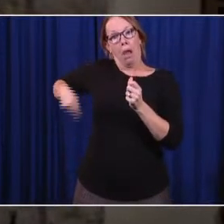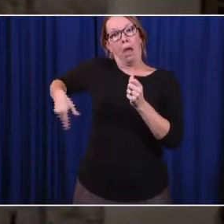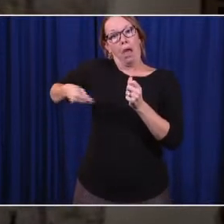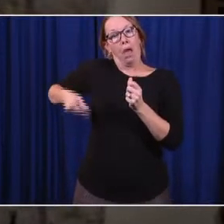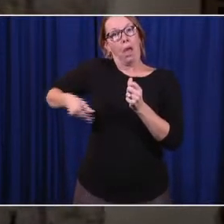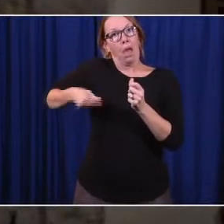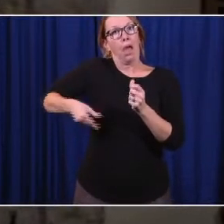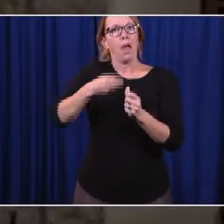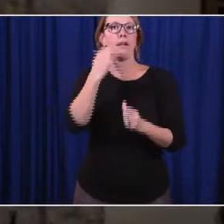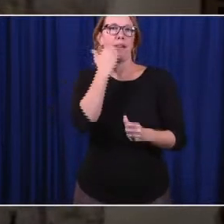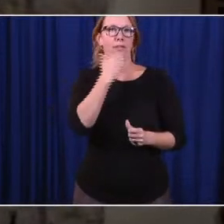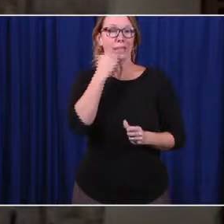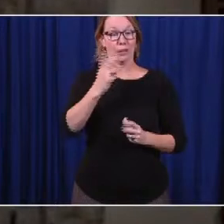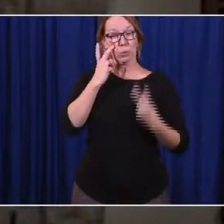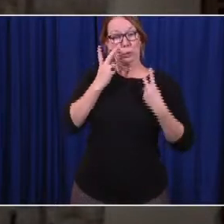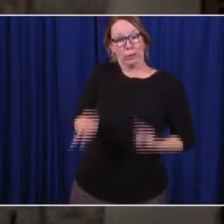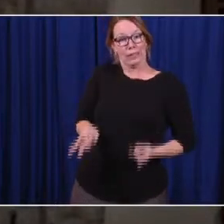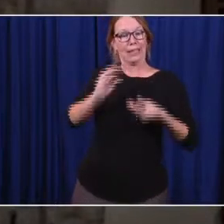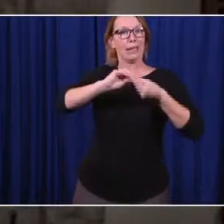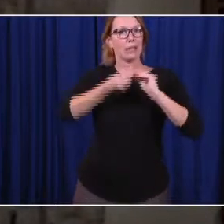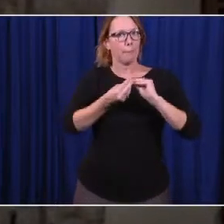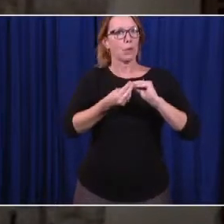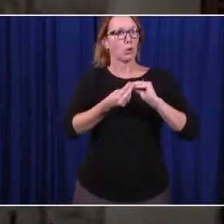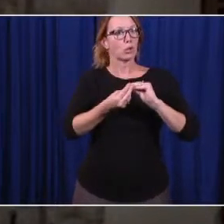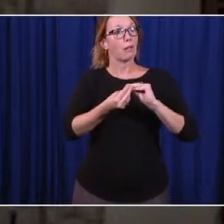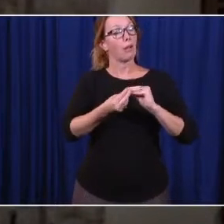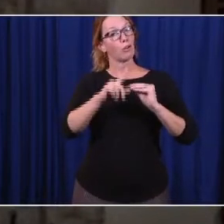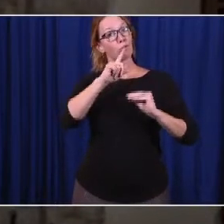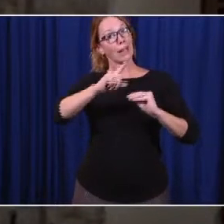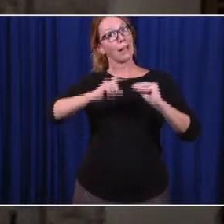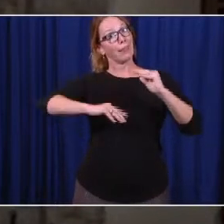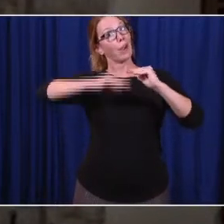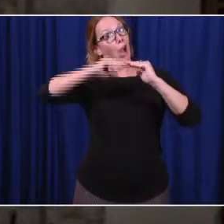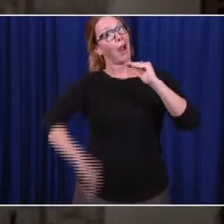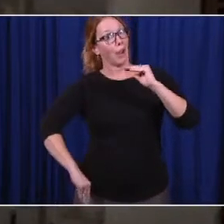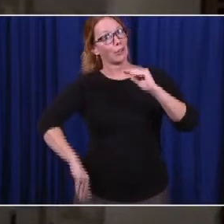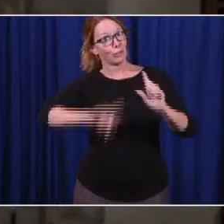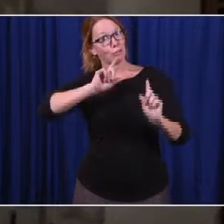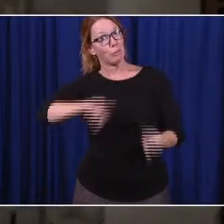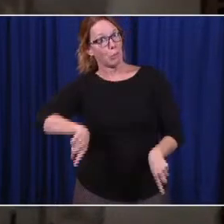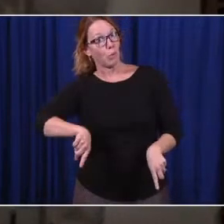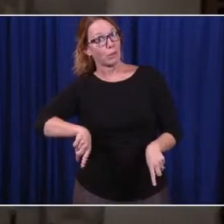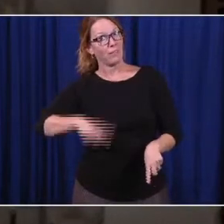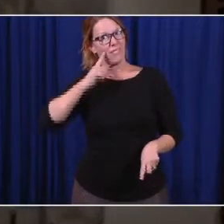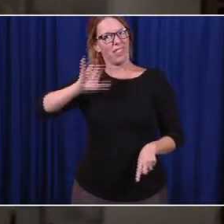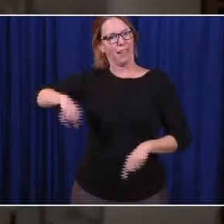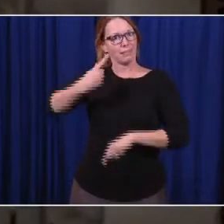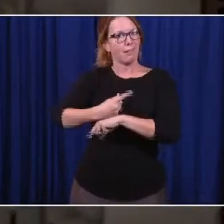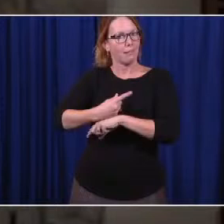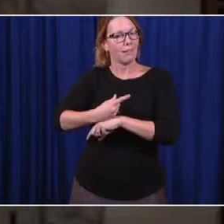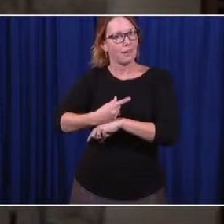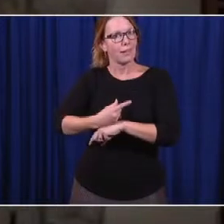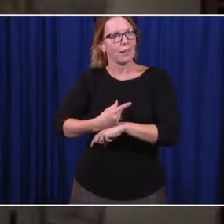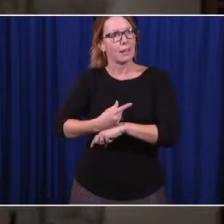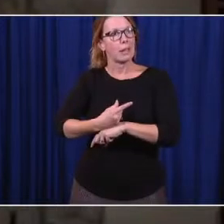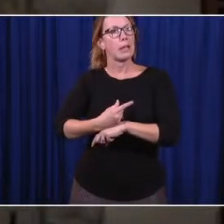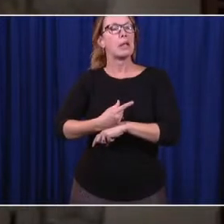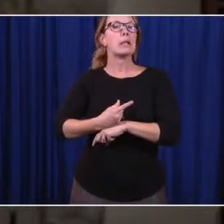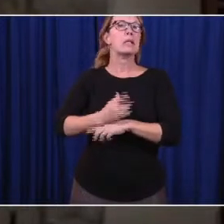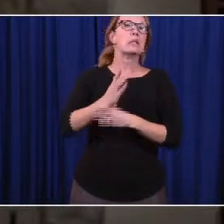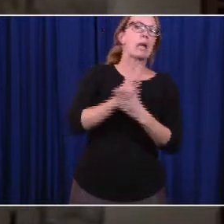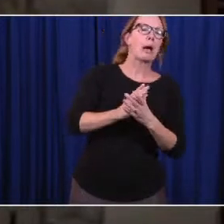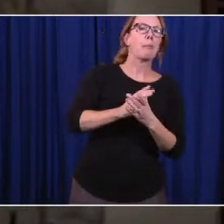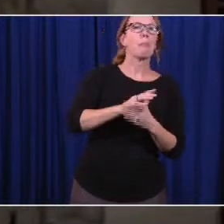the figures, they're an understatement of the figures of cases for that day, somewhere between